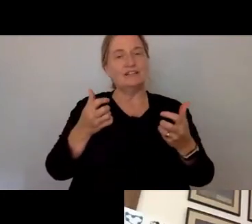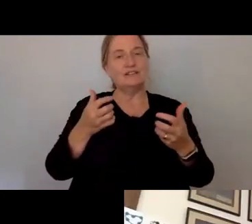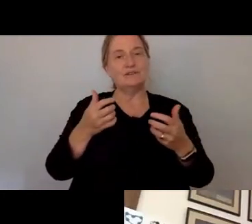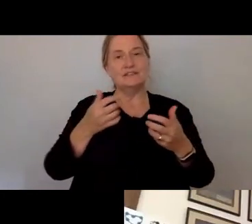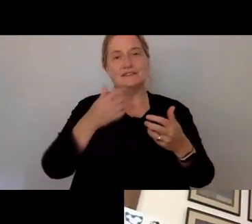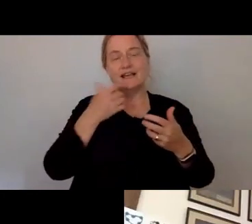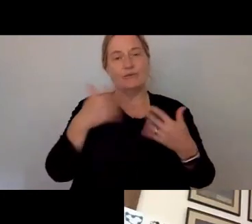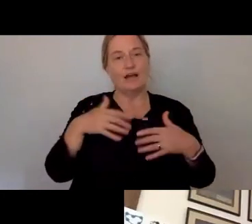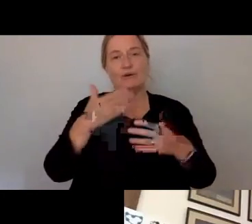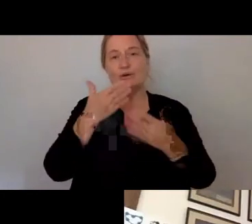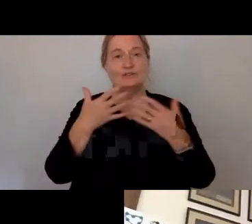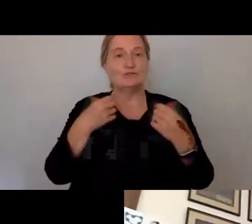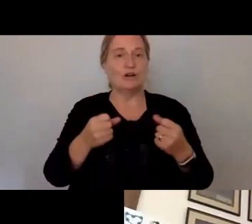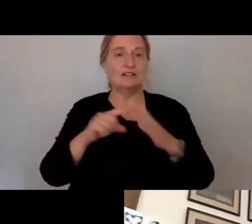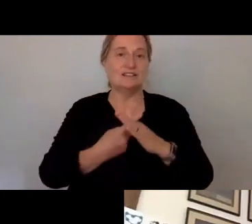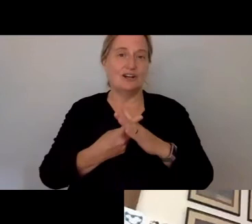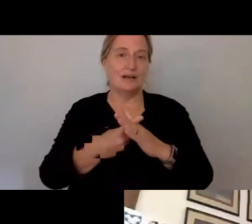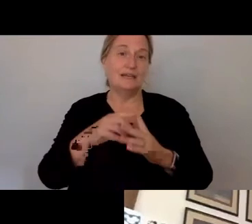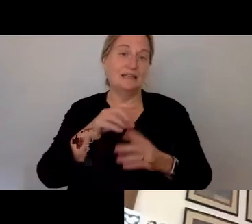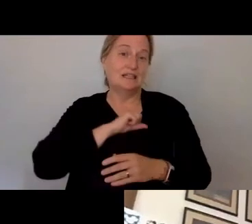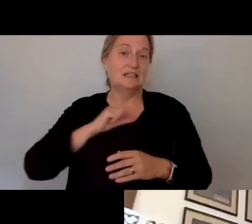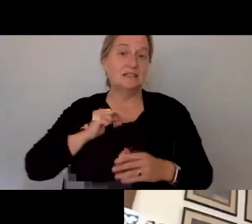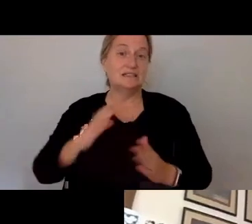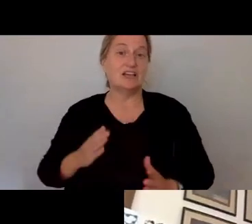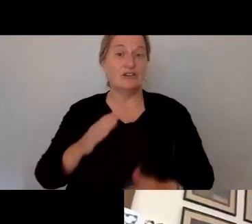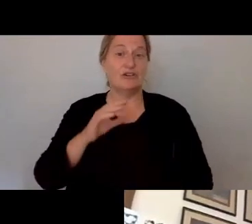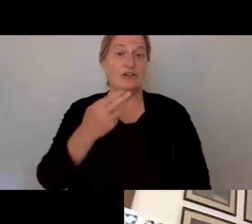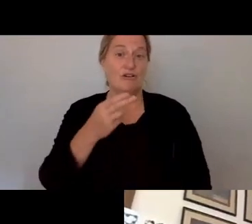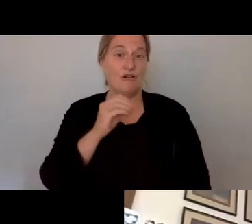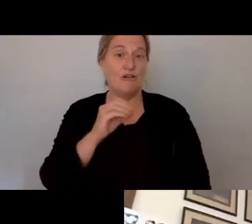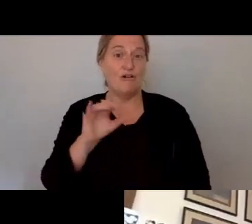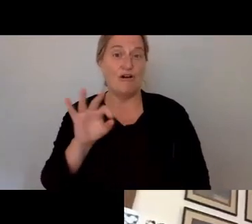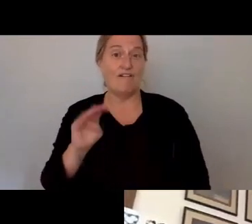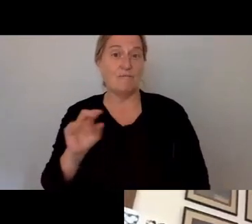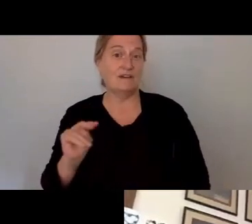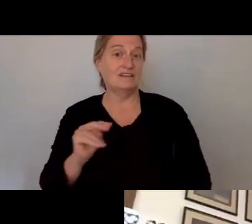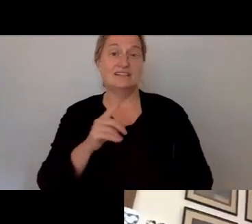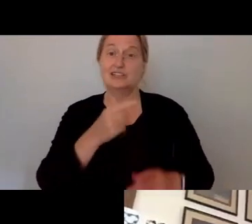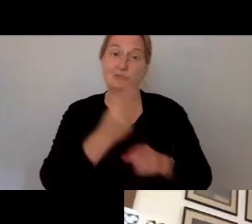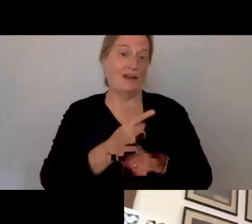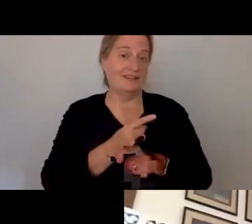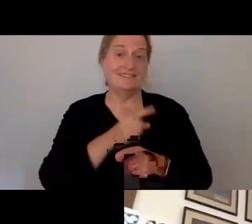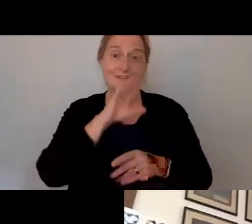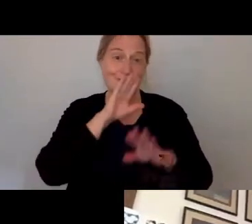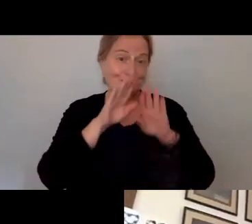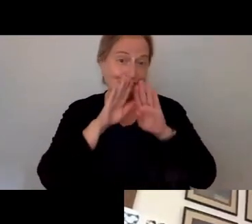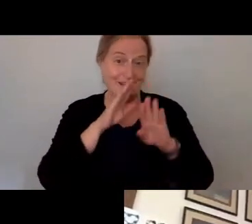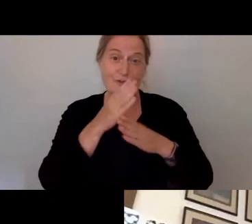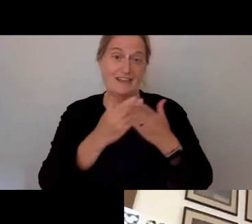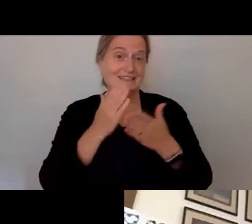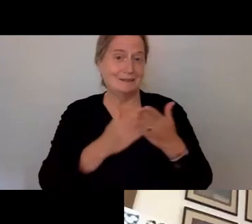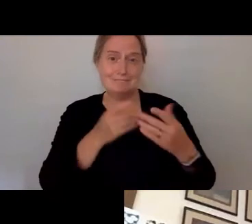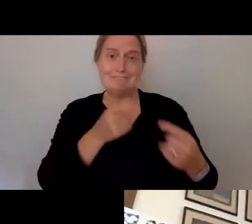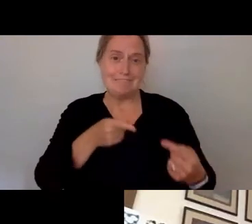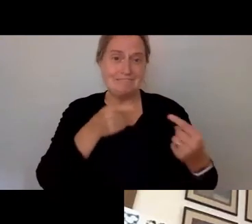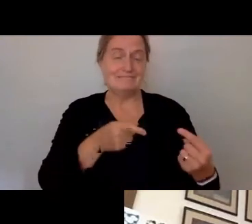is correct about some of the frustrations that we have, and those are ongoing, and those are top of mind, and we'll get into that. But so Senator Hoffman